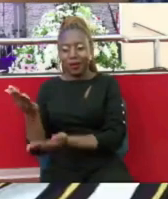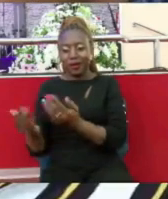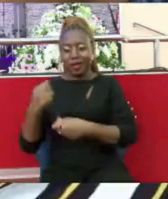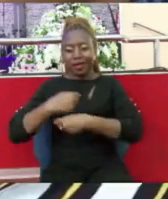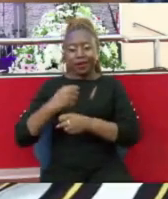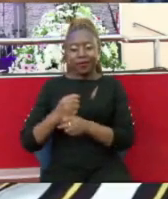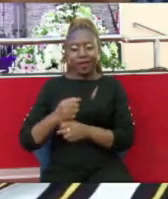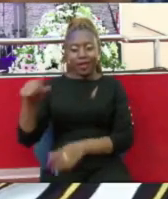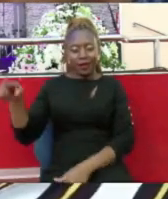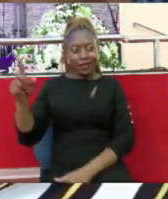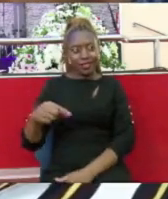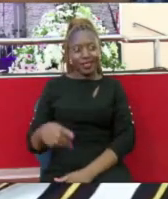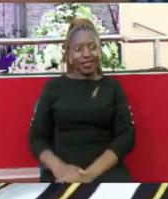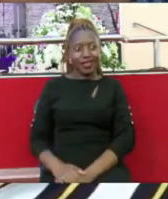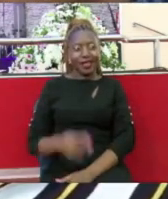pay later.